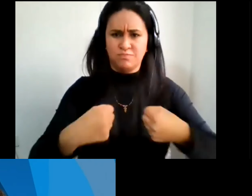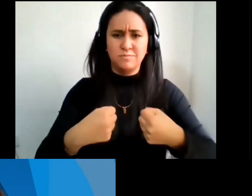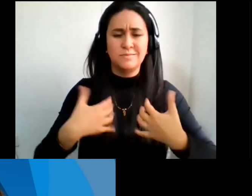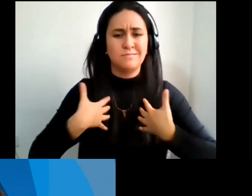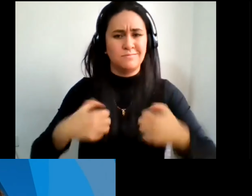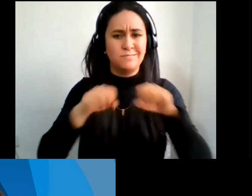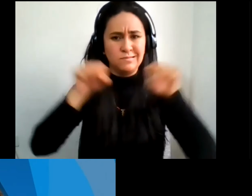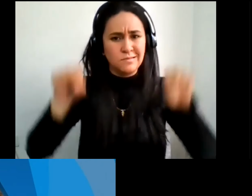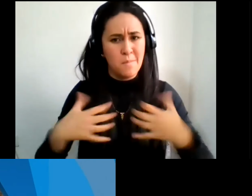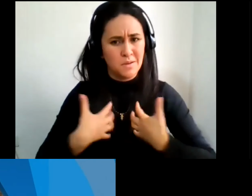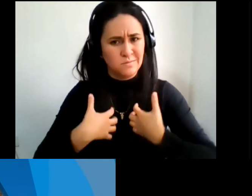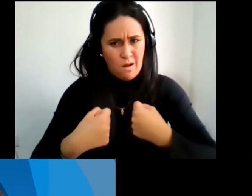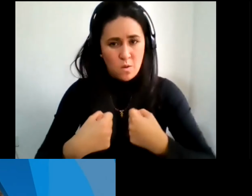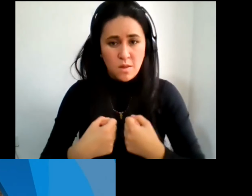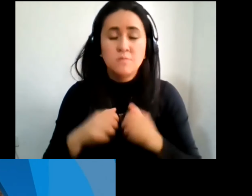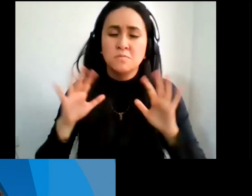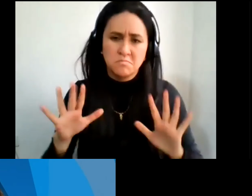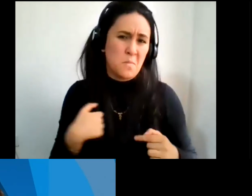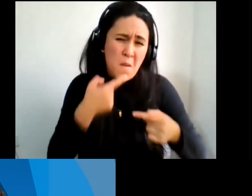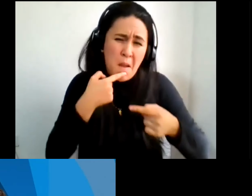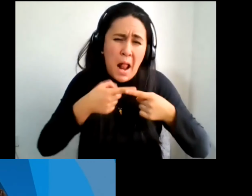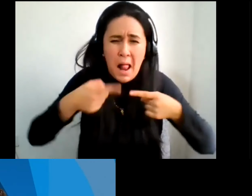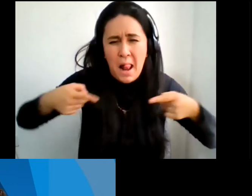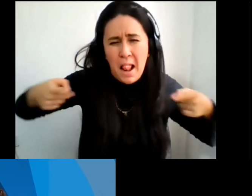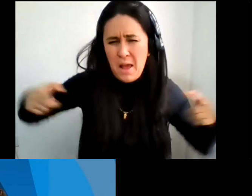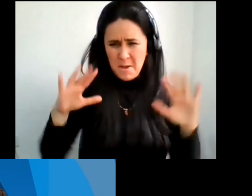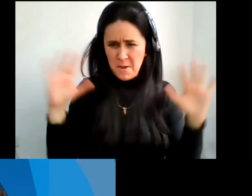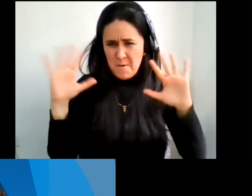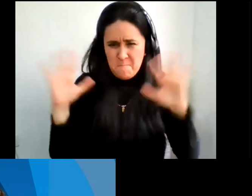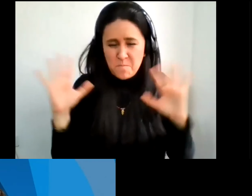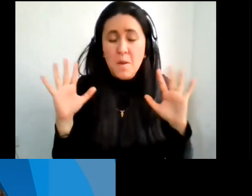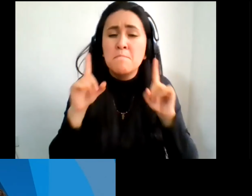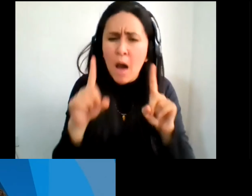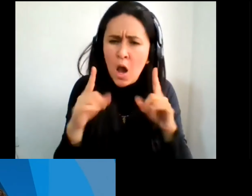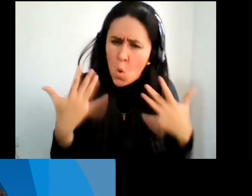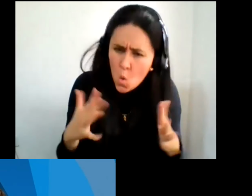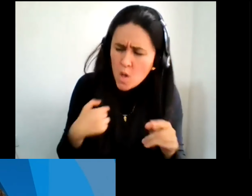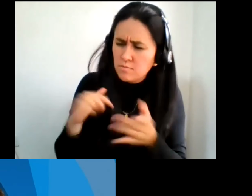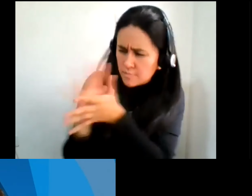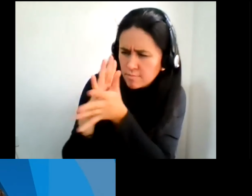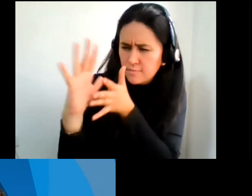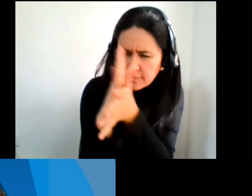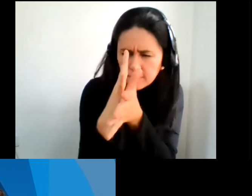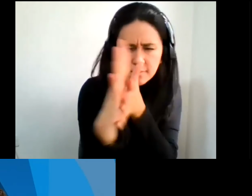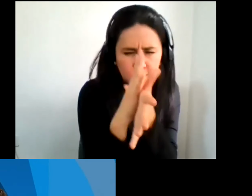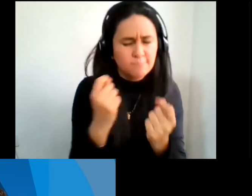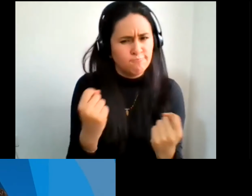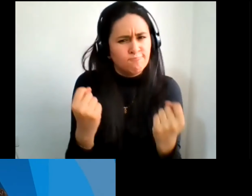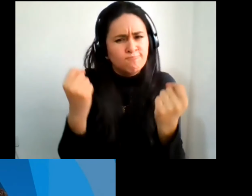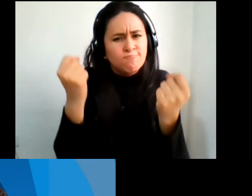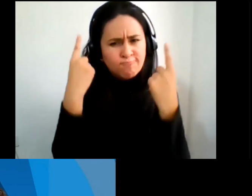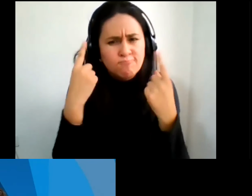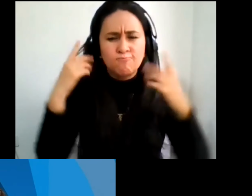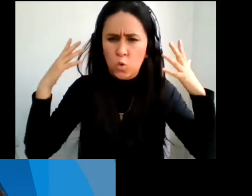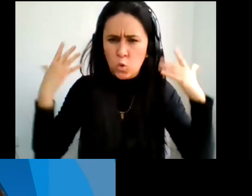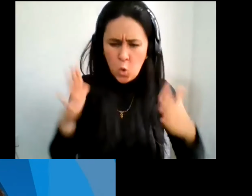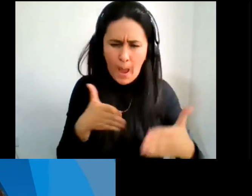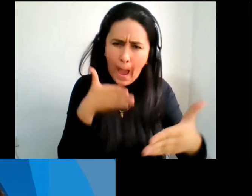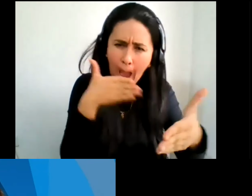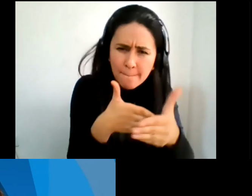services. I don't want to go on, but we've heard very important concepts regarding the different types